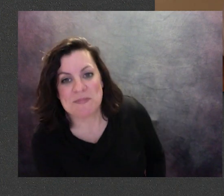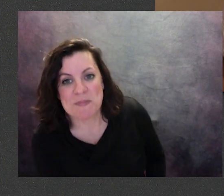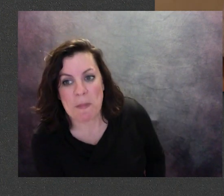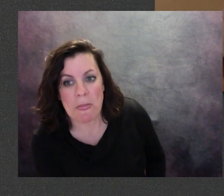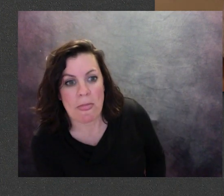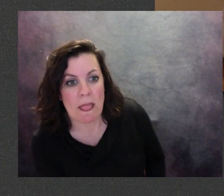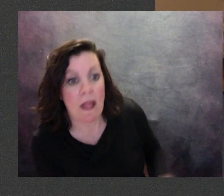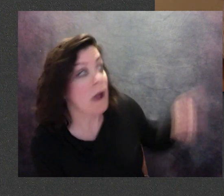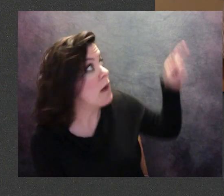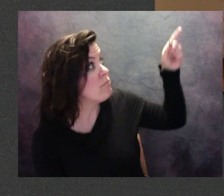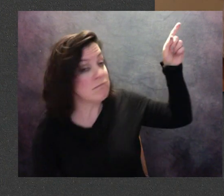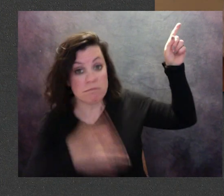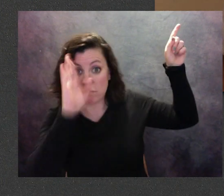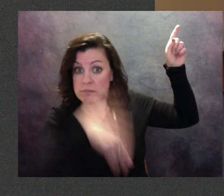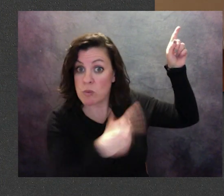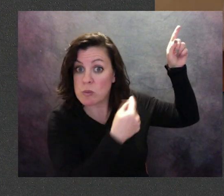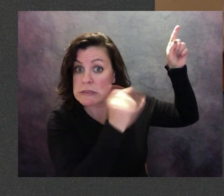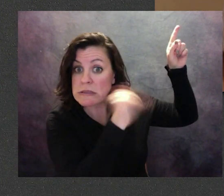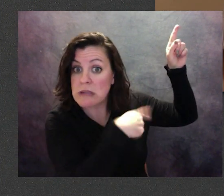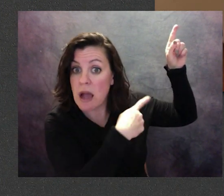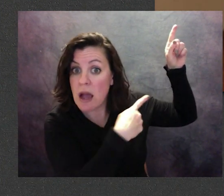Do you know what this is?